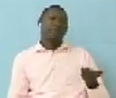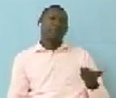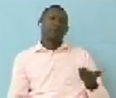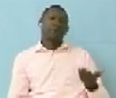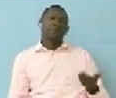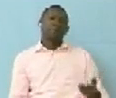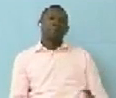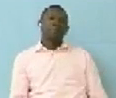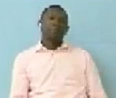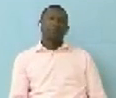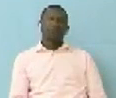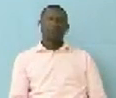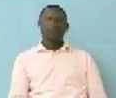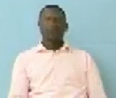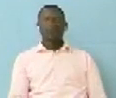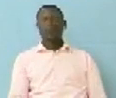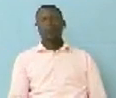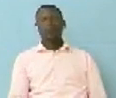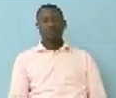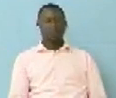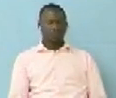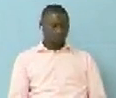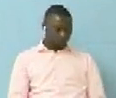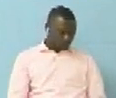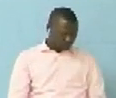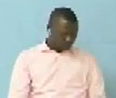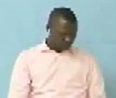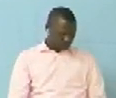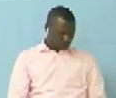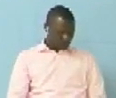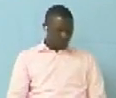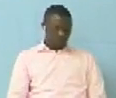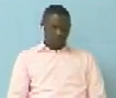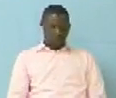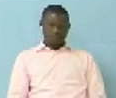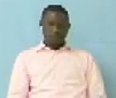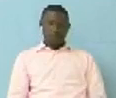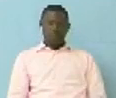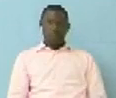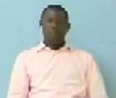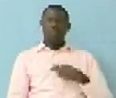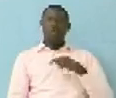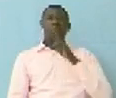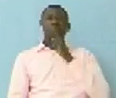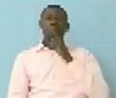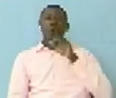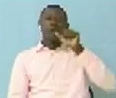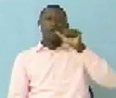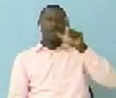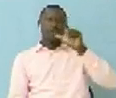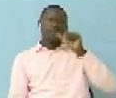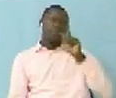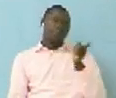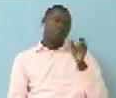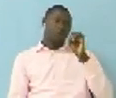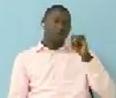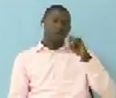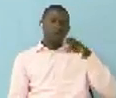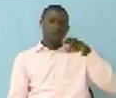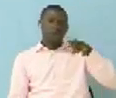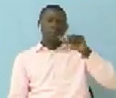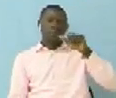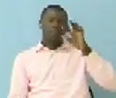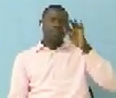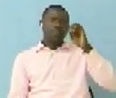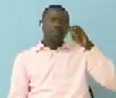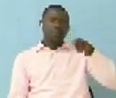la mem fa bari ya alo songo nyi aketa ni ndeto la kono ka tu ya by Alaji Martin in your presence. Kam Alaji Martin wala